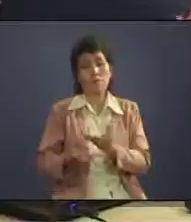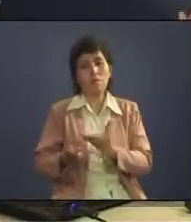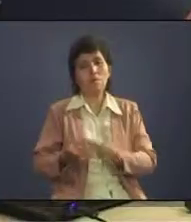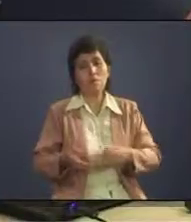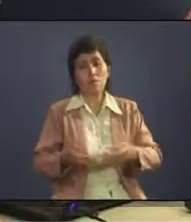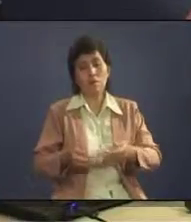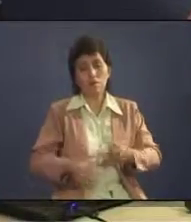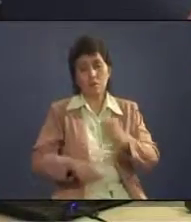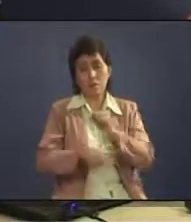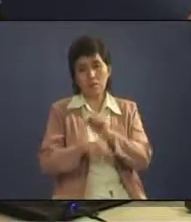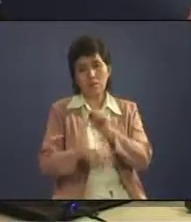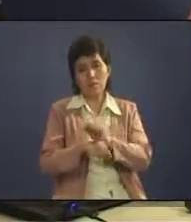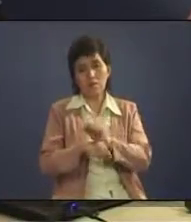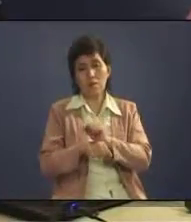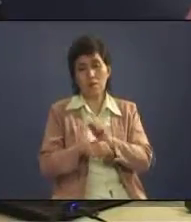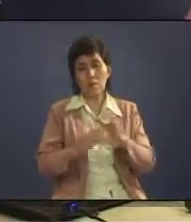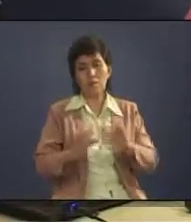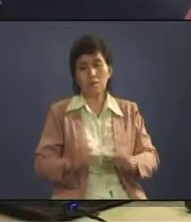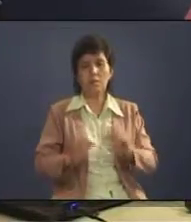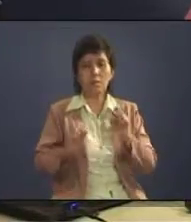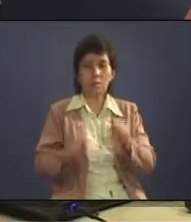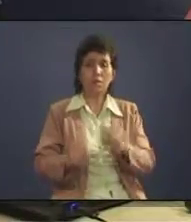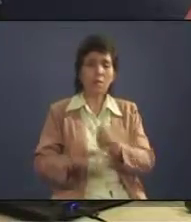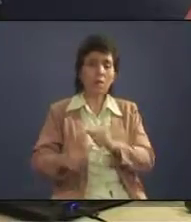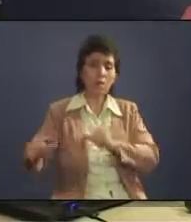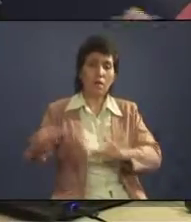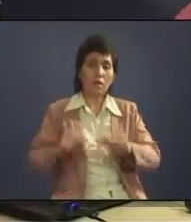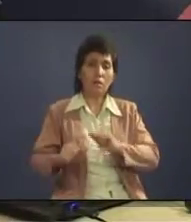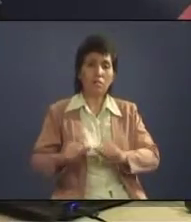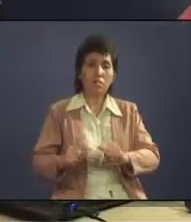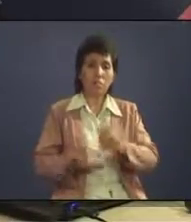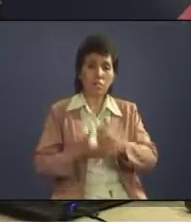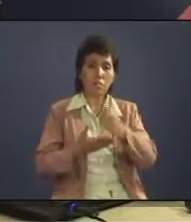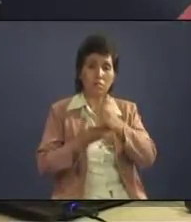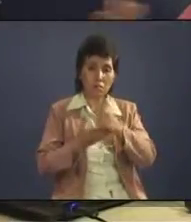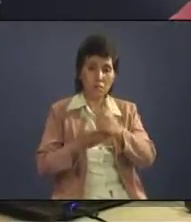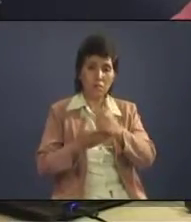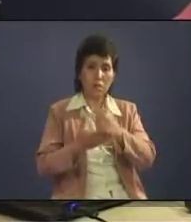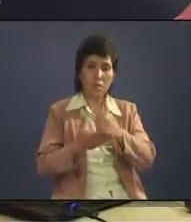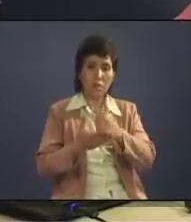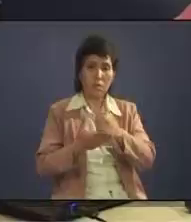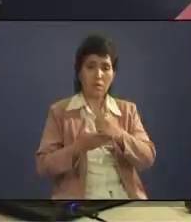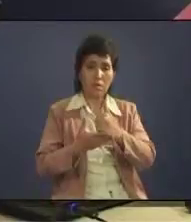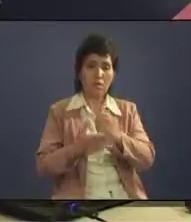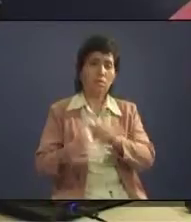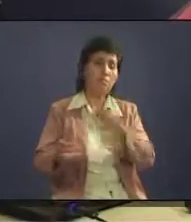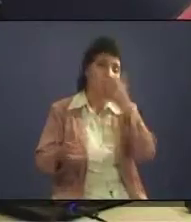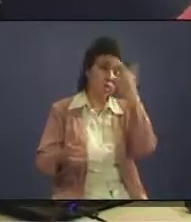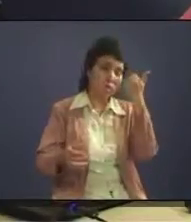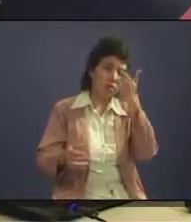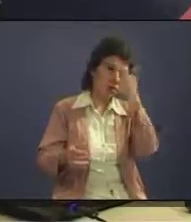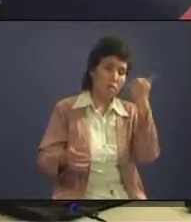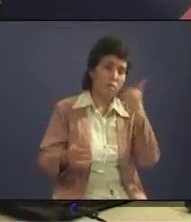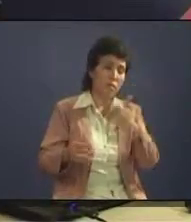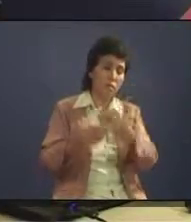If you feel happier, then you have to act. I mean, you're going to help. It goes back to the cause and reward,